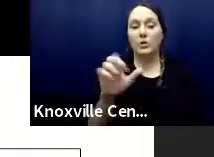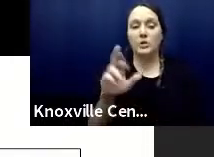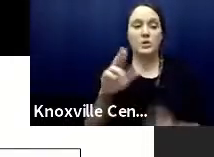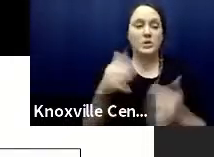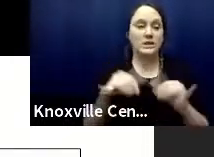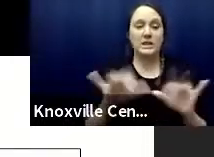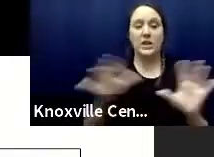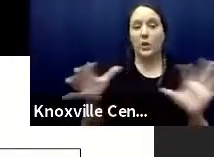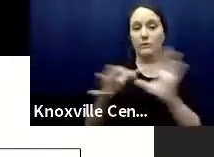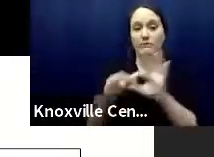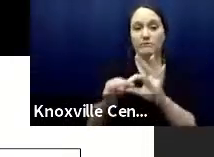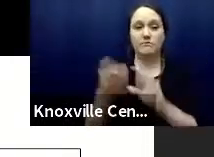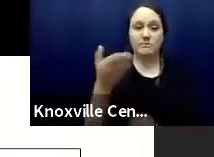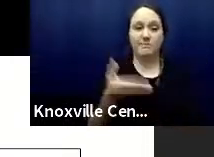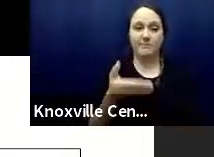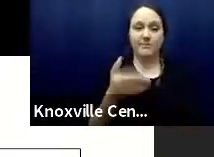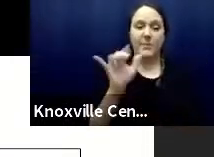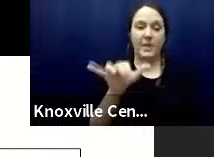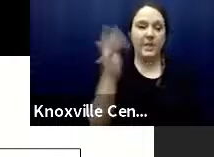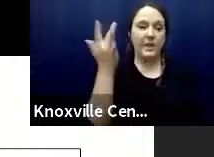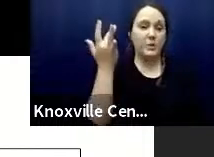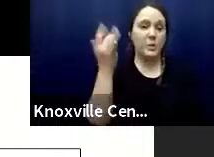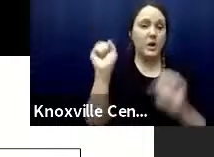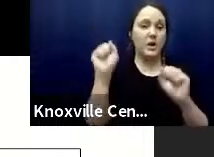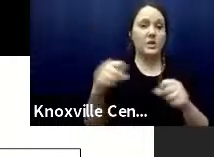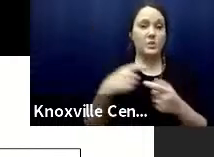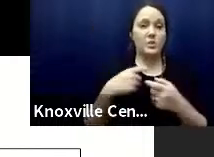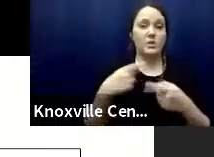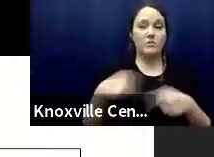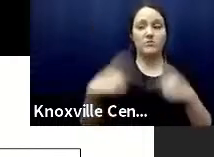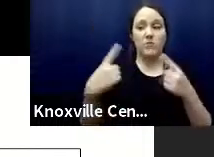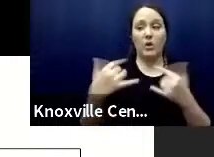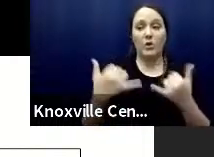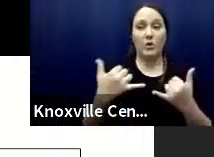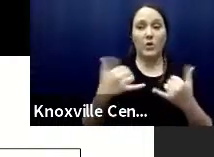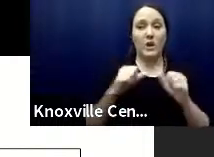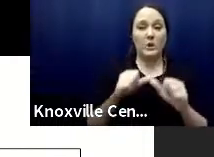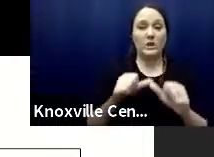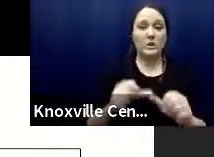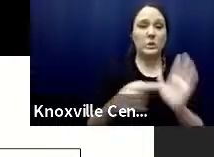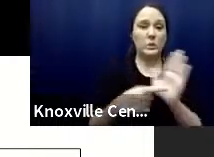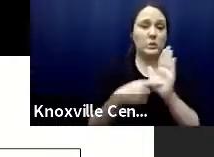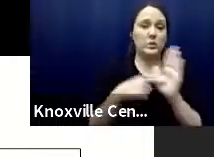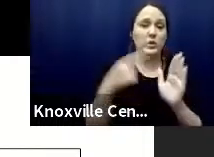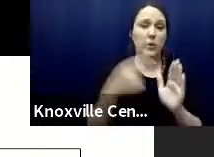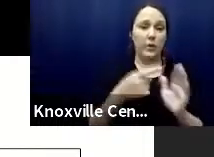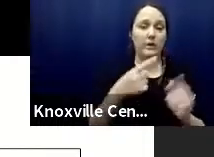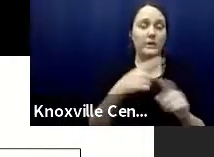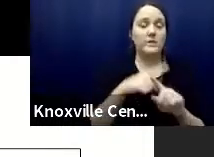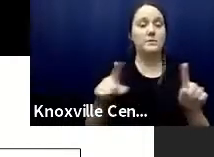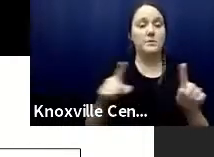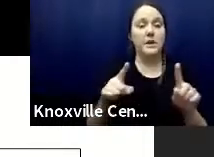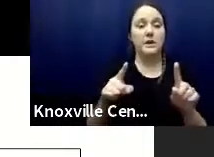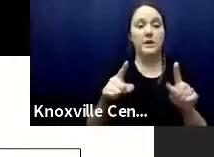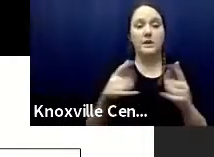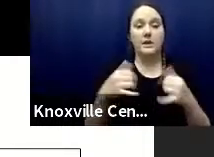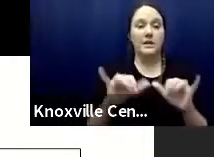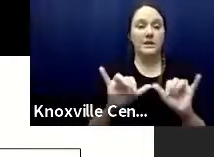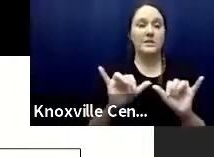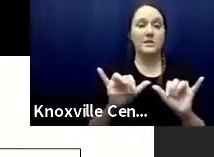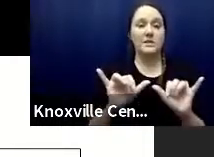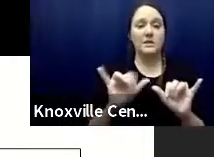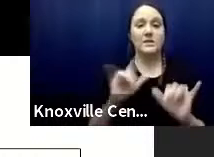correlation here. That's part of why, I mean, you could argue at this point, why even continue to show this? But there's still a